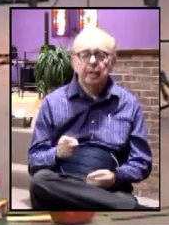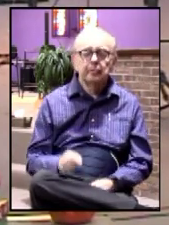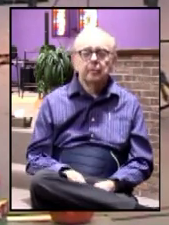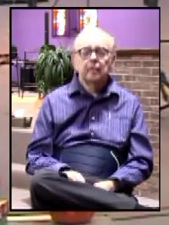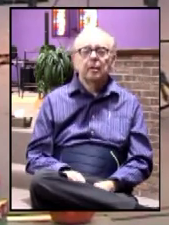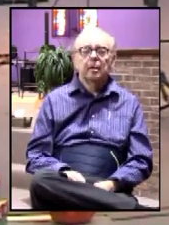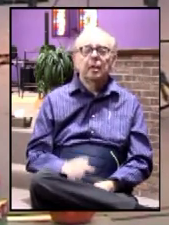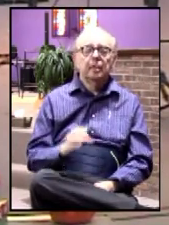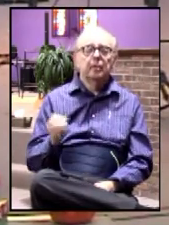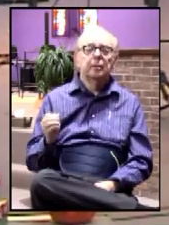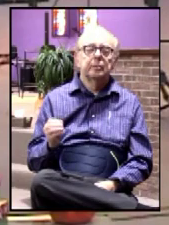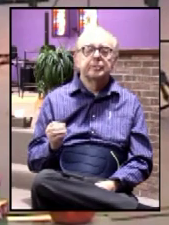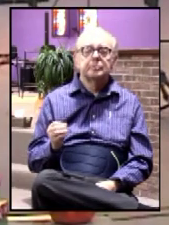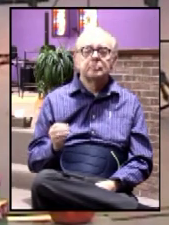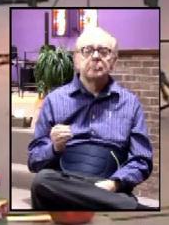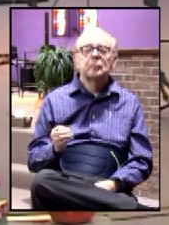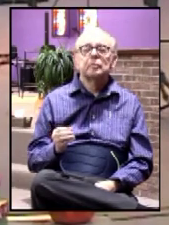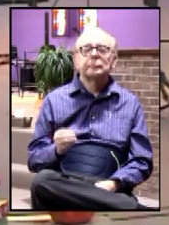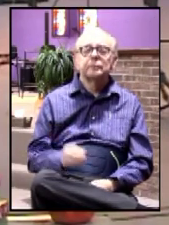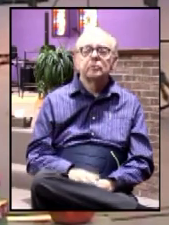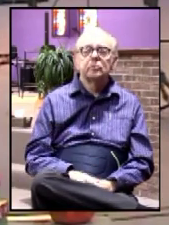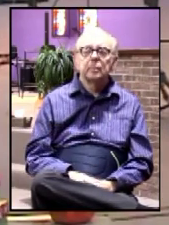him. And